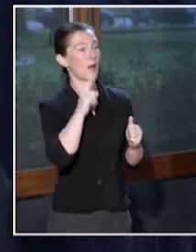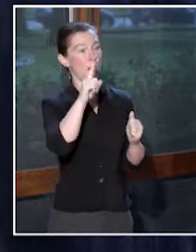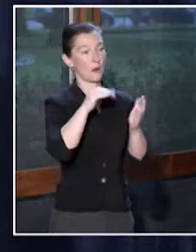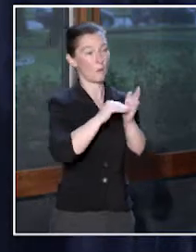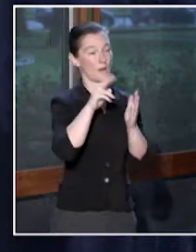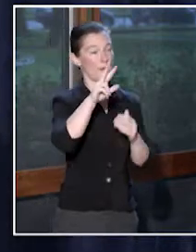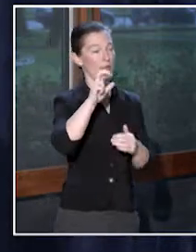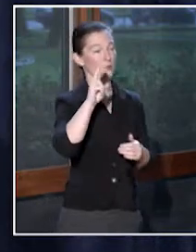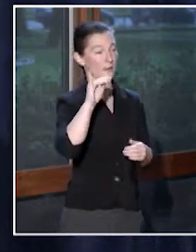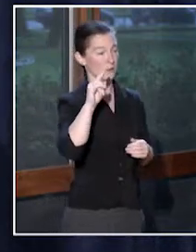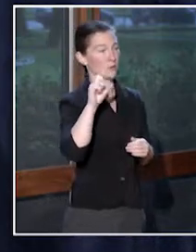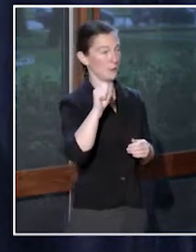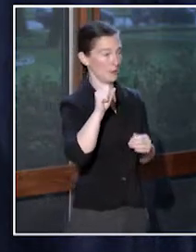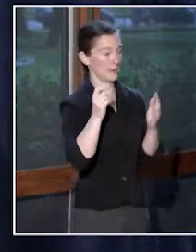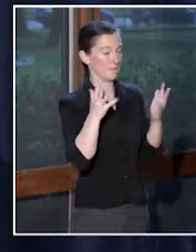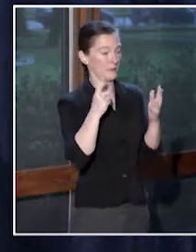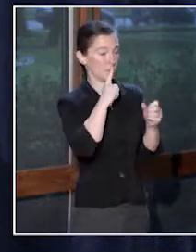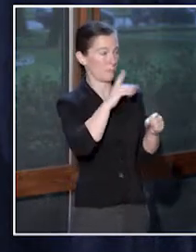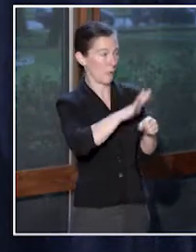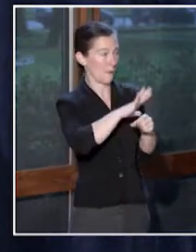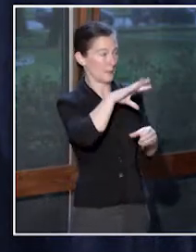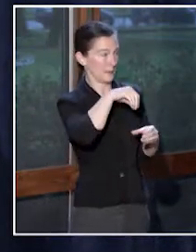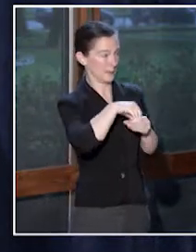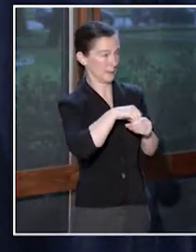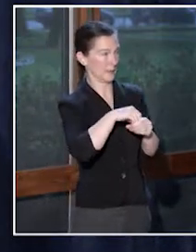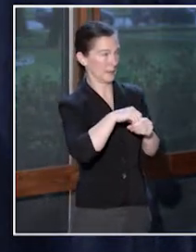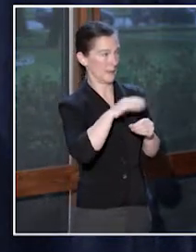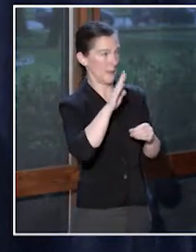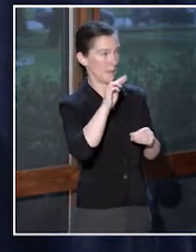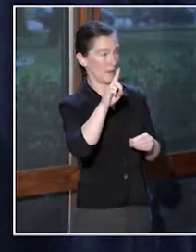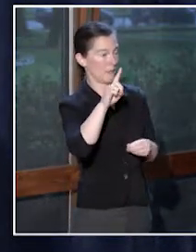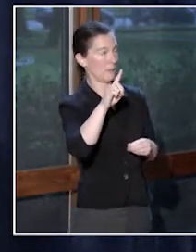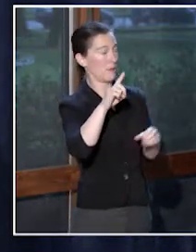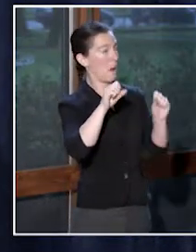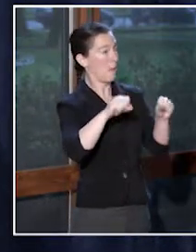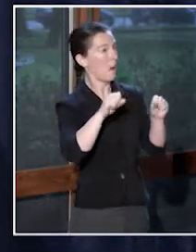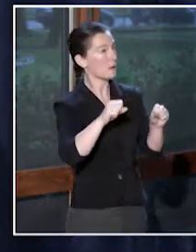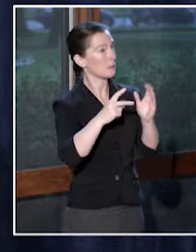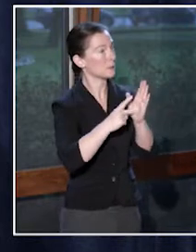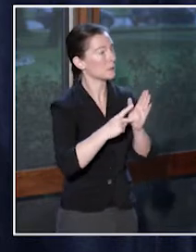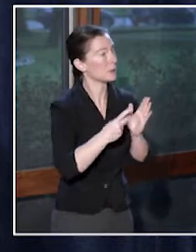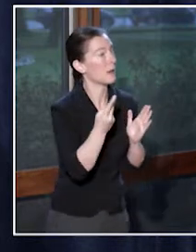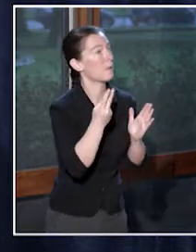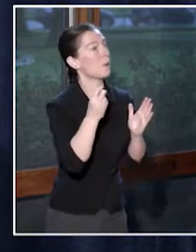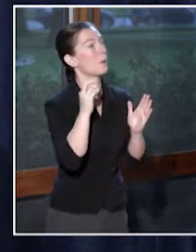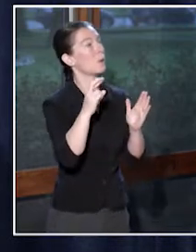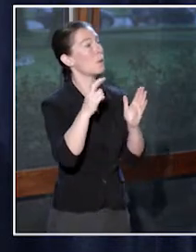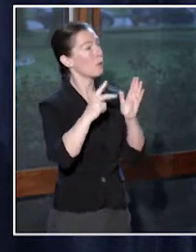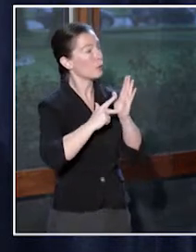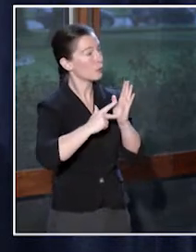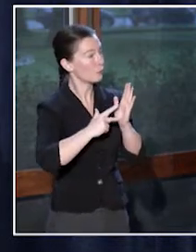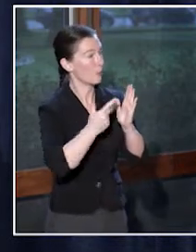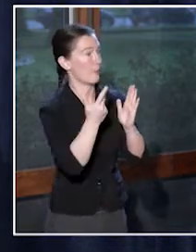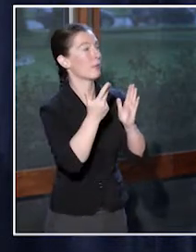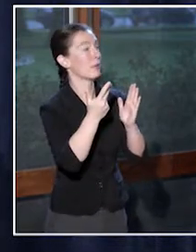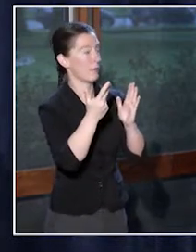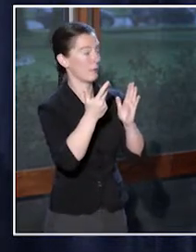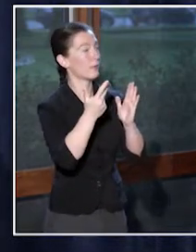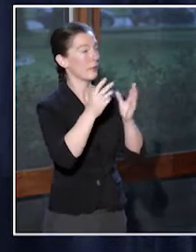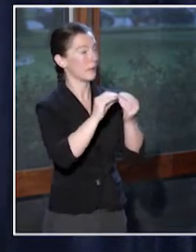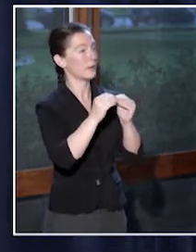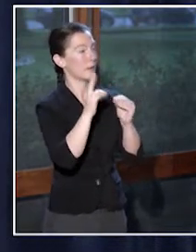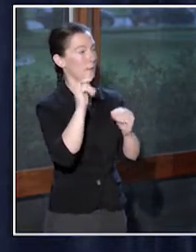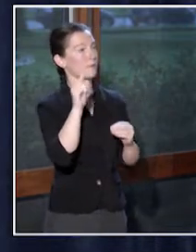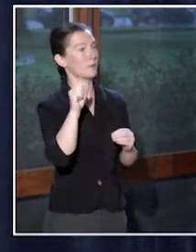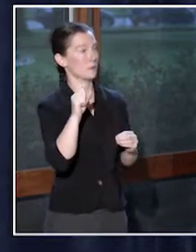were promised in the bond, and it could double or maybe even triple the number of